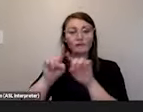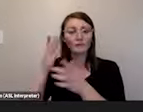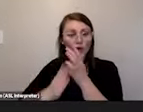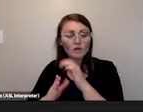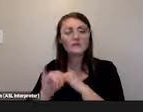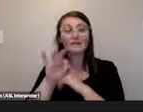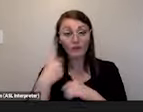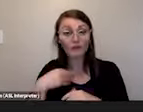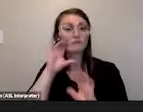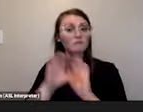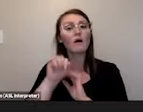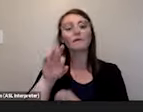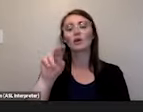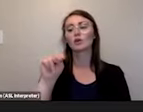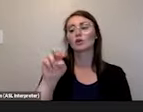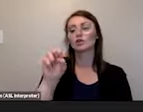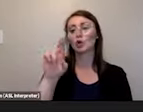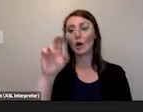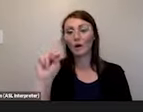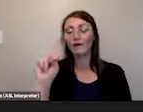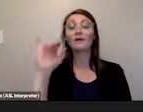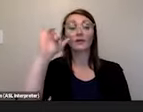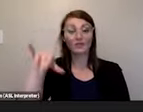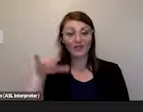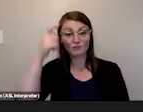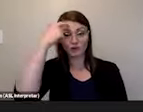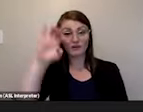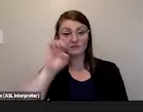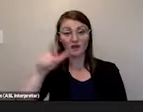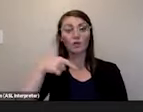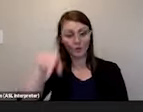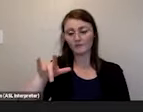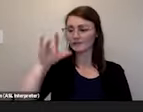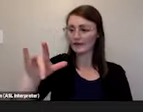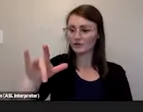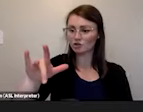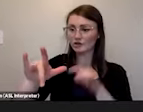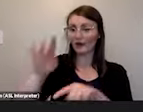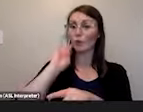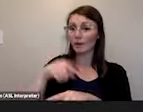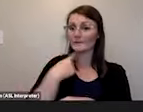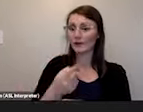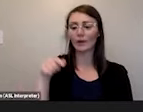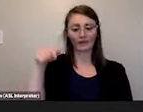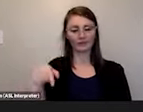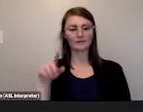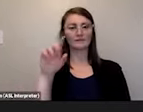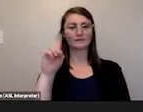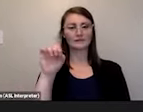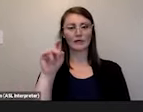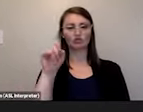neuron, you could touch different parts of that brain cell, and it would tell you, this is the axon, this is the dendrites, this is the cell body. And then if